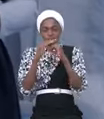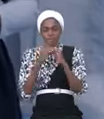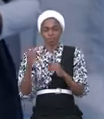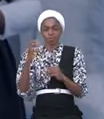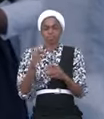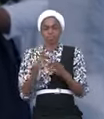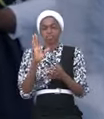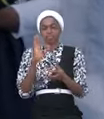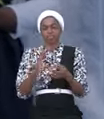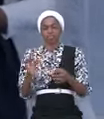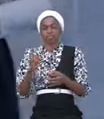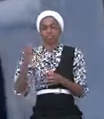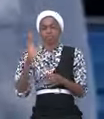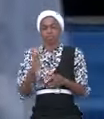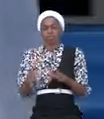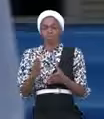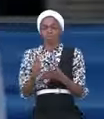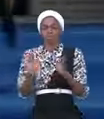in your life in Jesus' name.